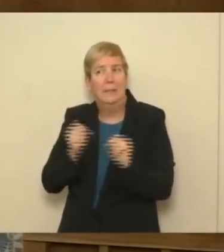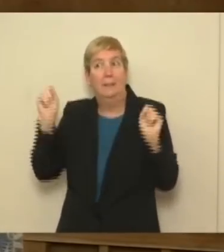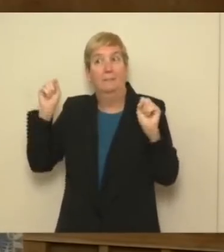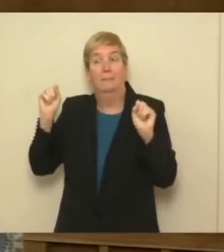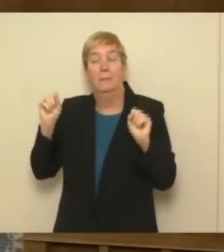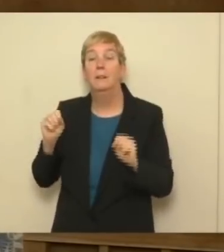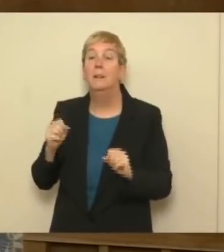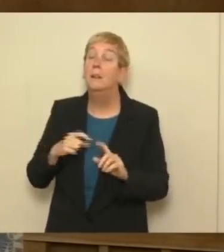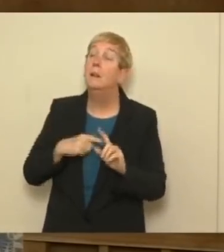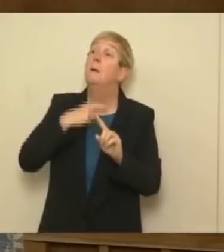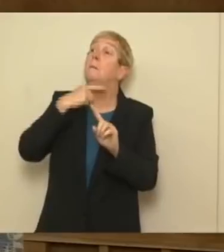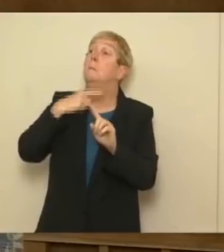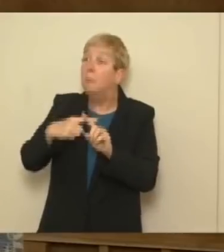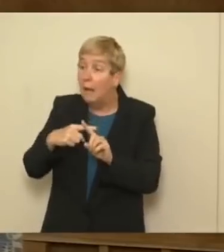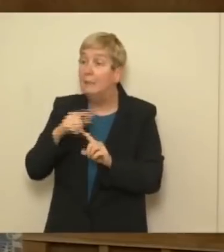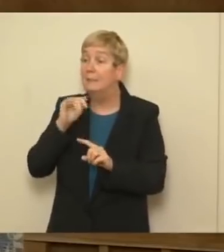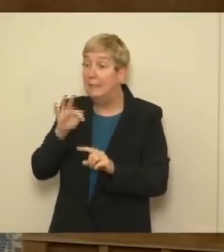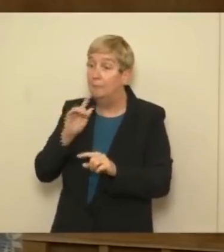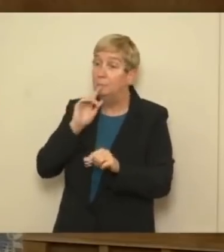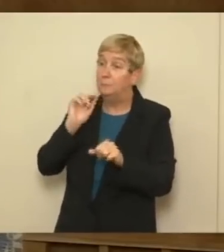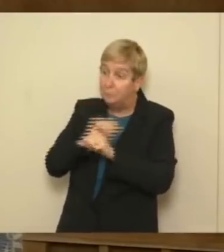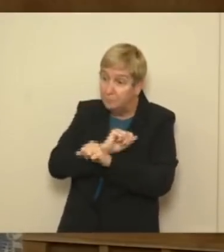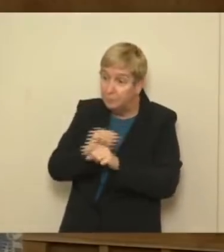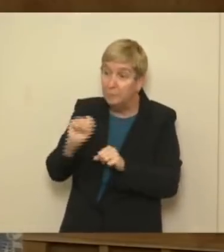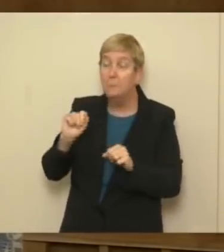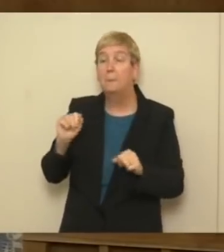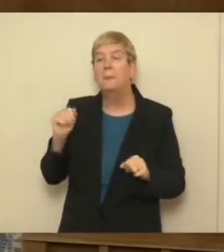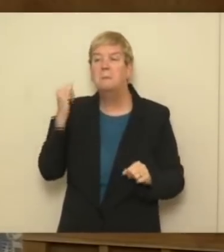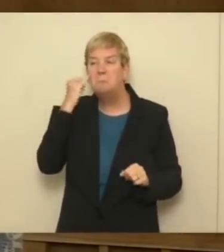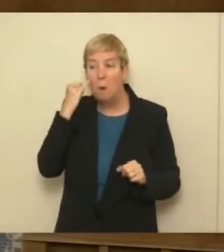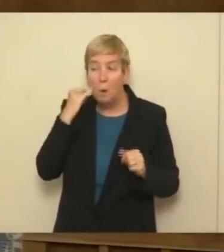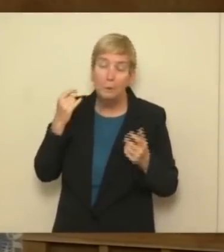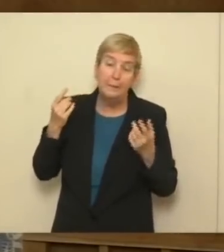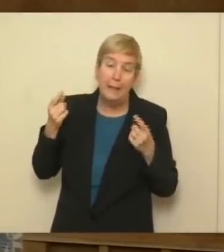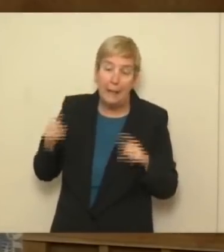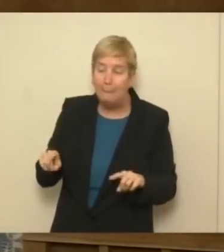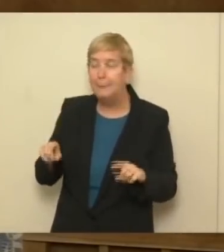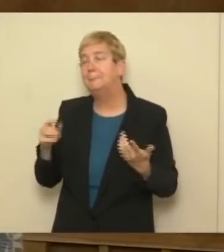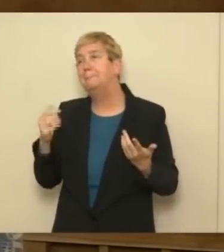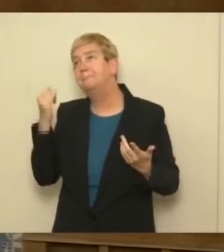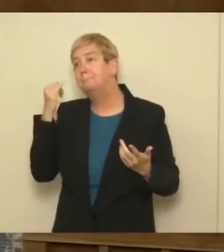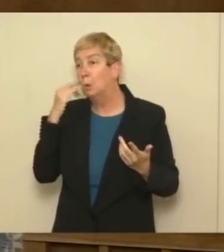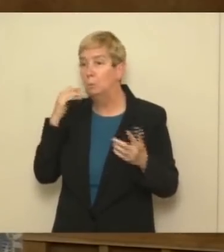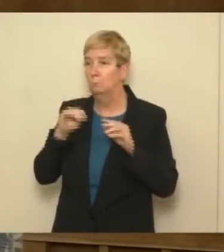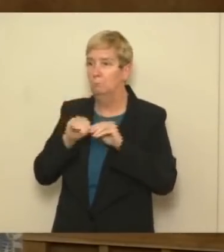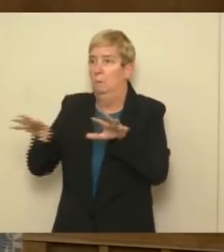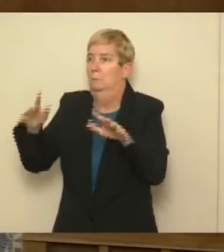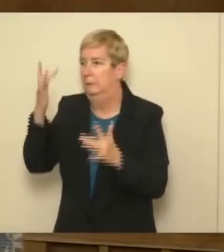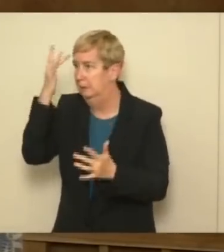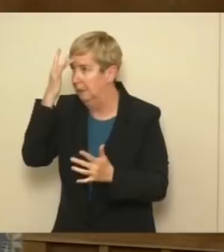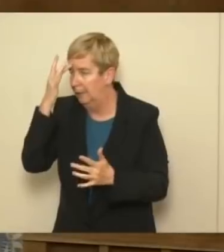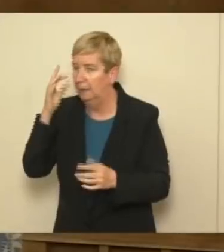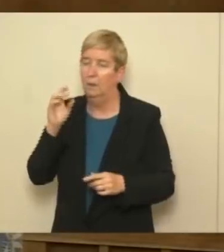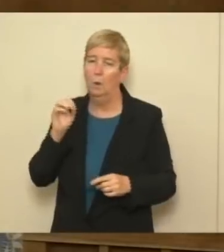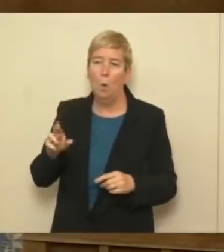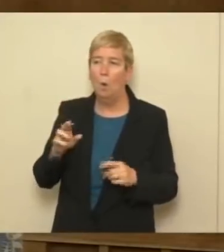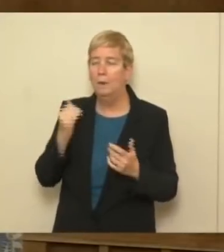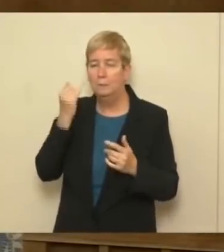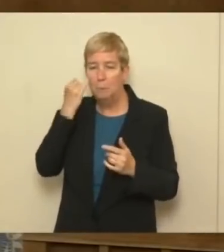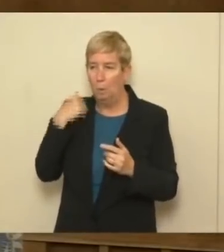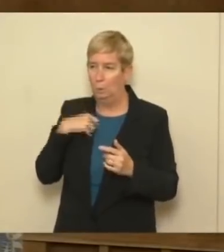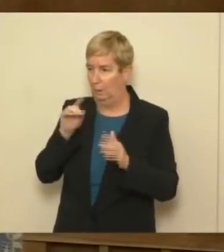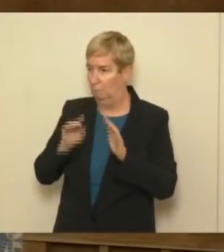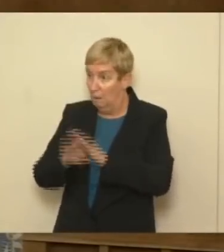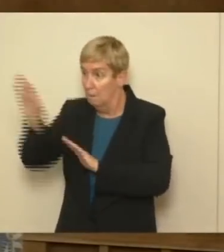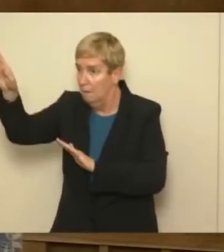also that if for whatever reason in the state that we're going to have, if we have an outbreak or we have a spike in cases, that we